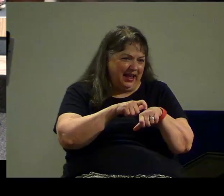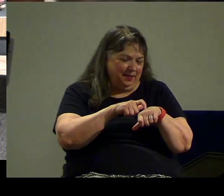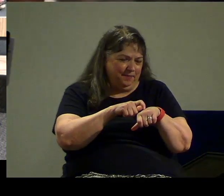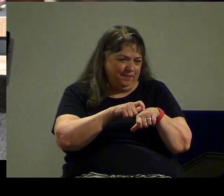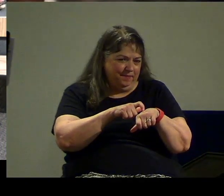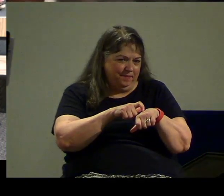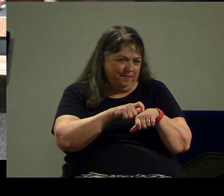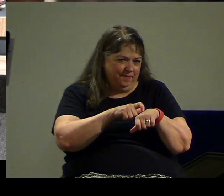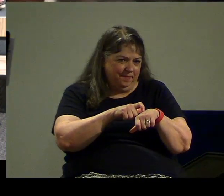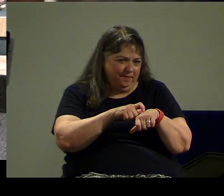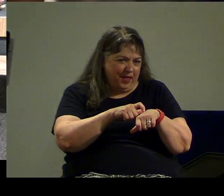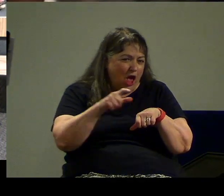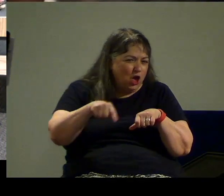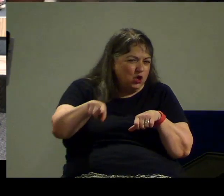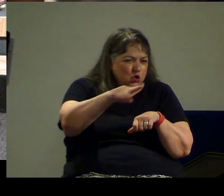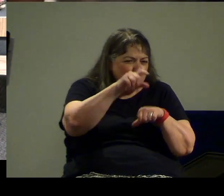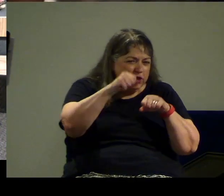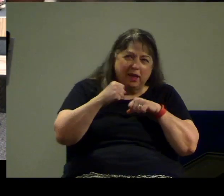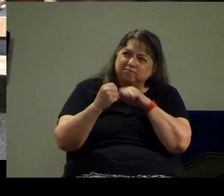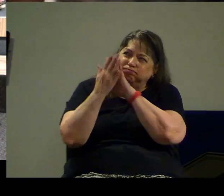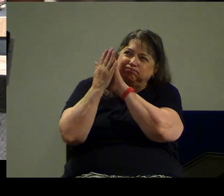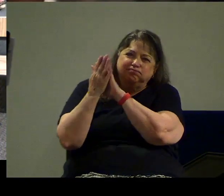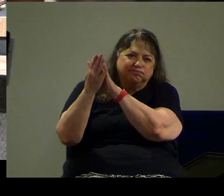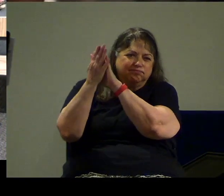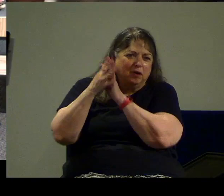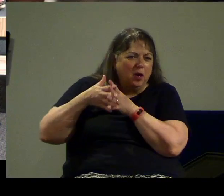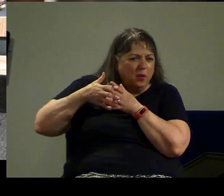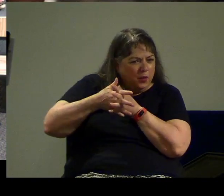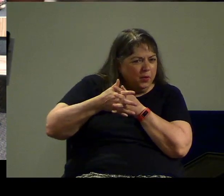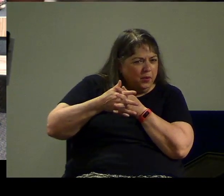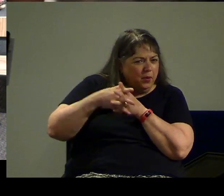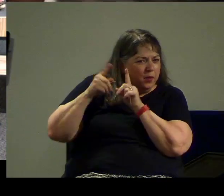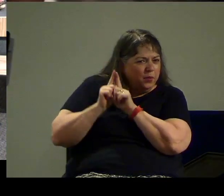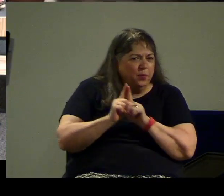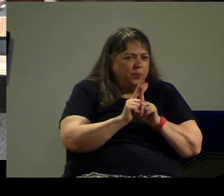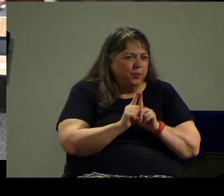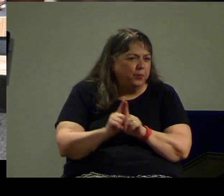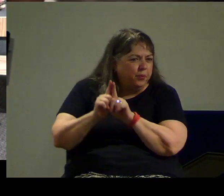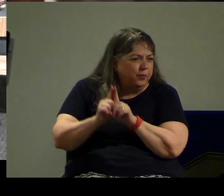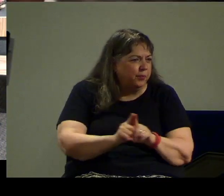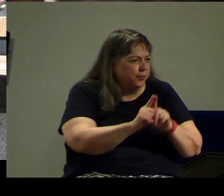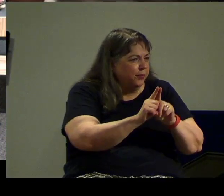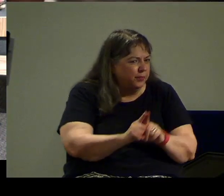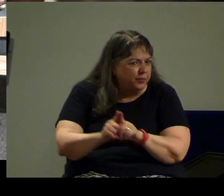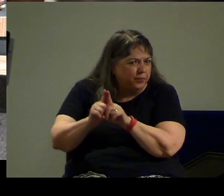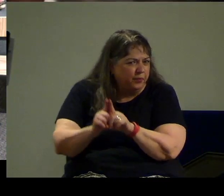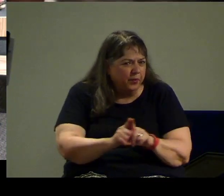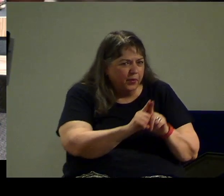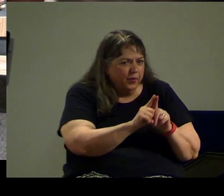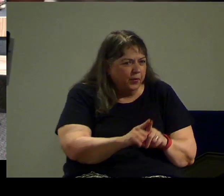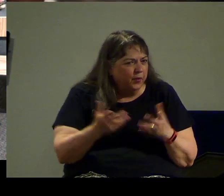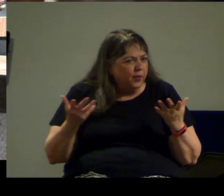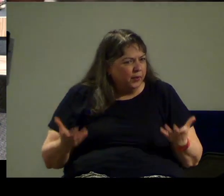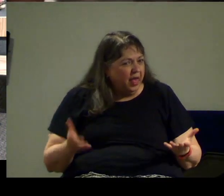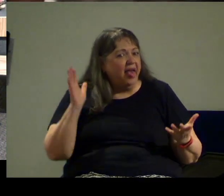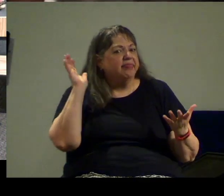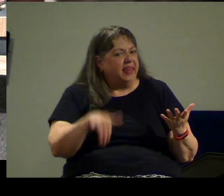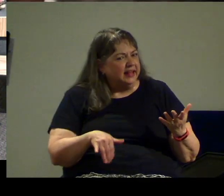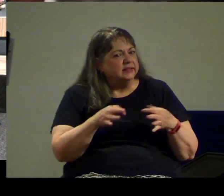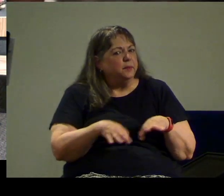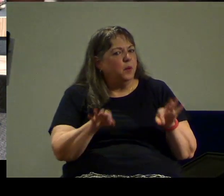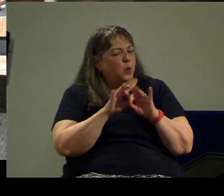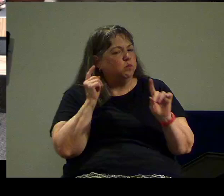in your presence. He's in your life. You're the temple of the Holy Spirit. So to desire his presence and to desire to know